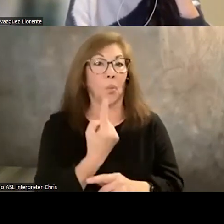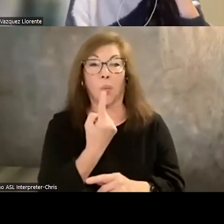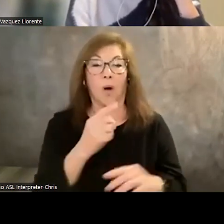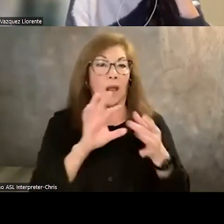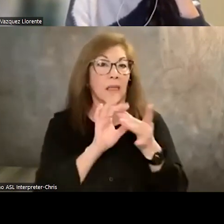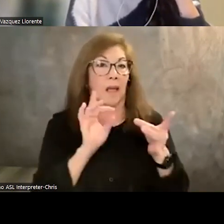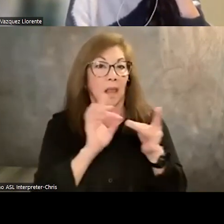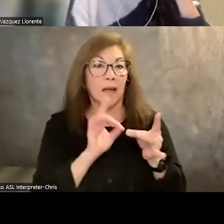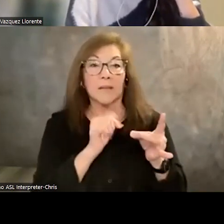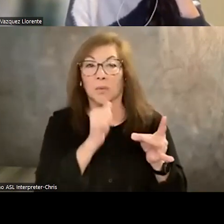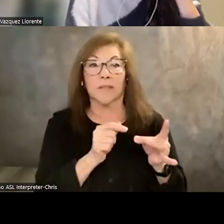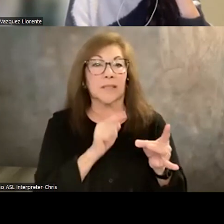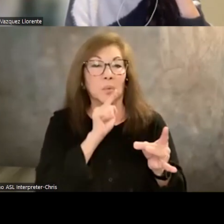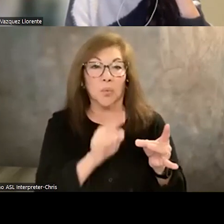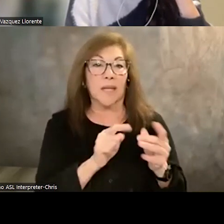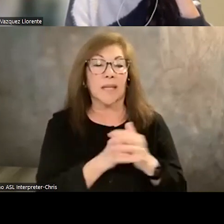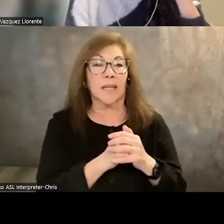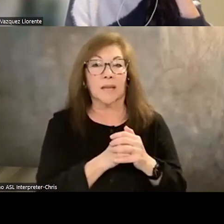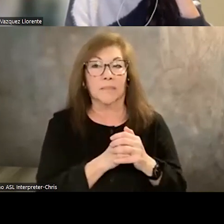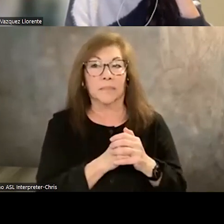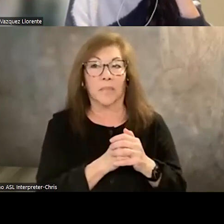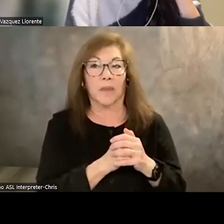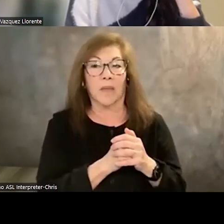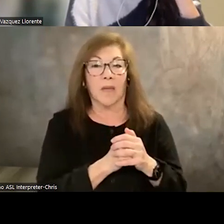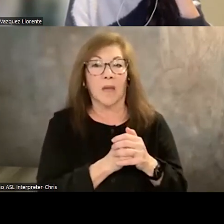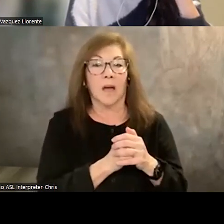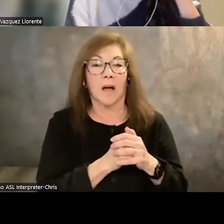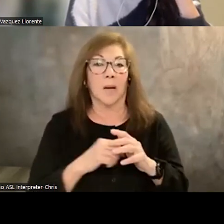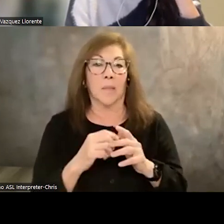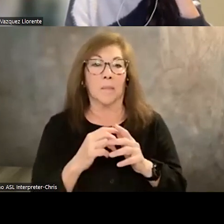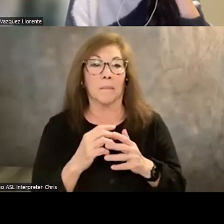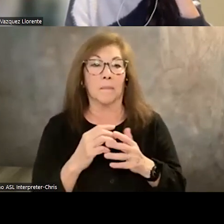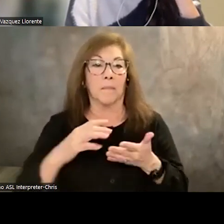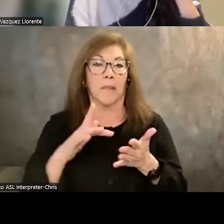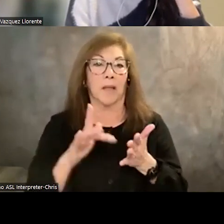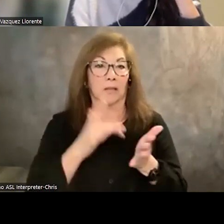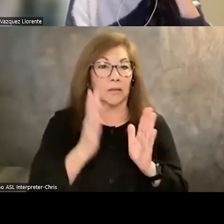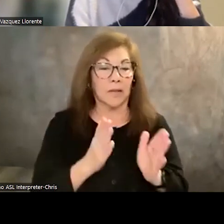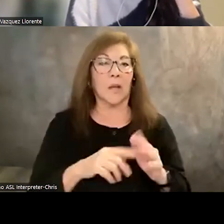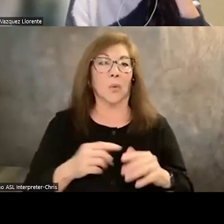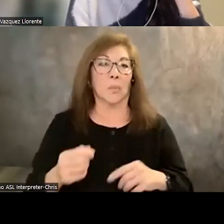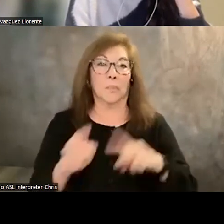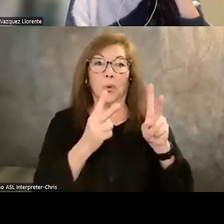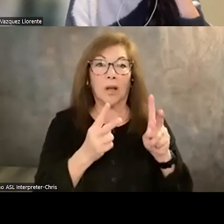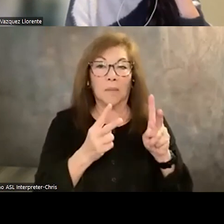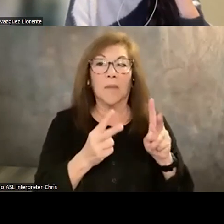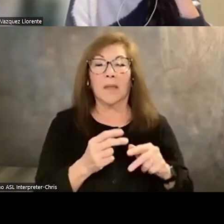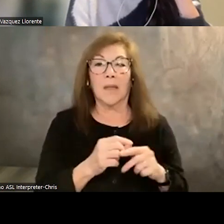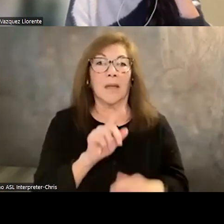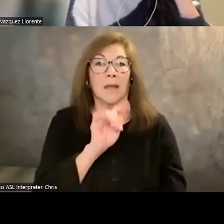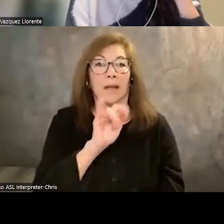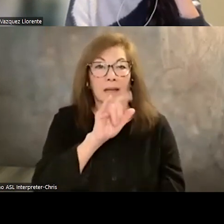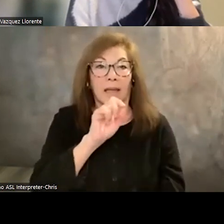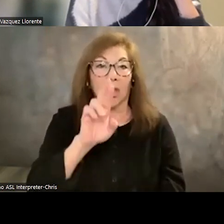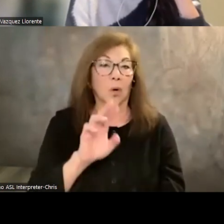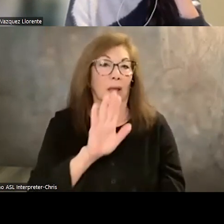from someone that wasn't even the perpetrator, if you search that on Google, it would pull up the exact 4chan thread that Taylor appeared on, and